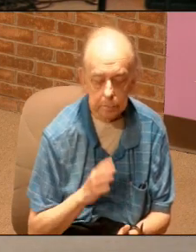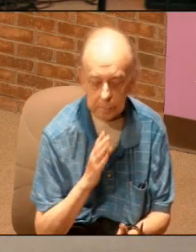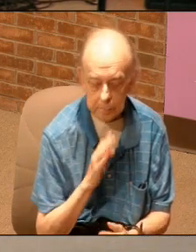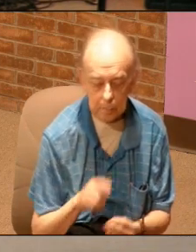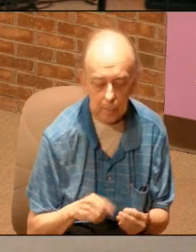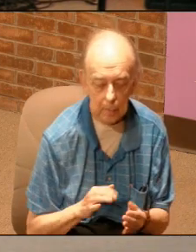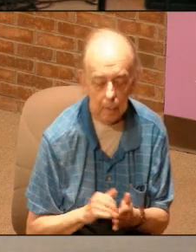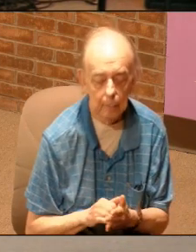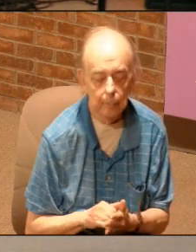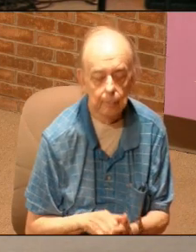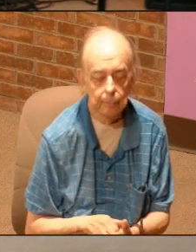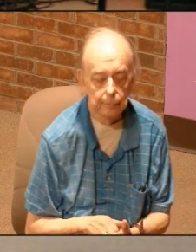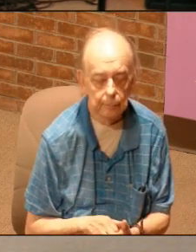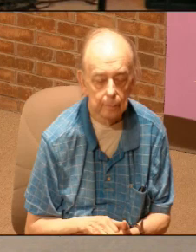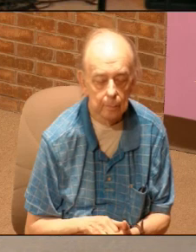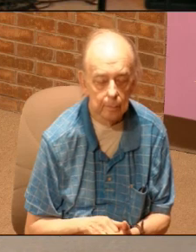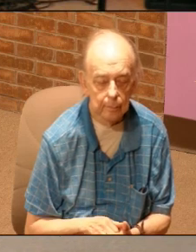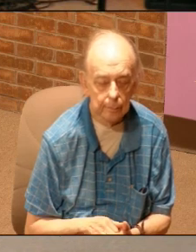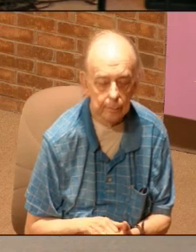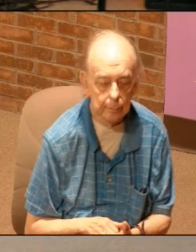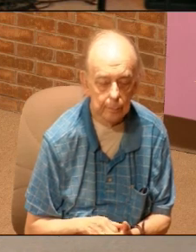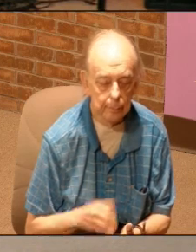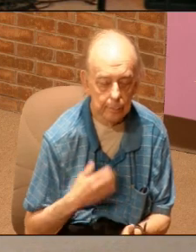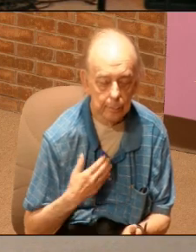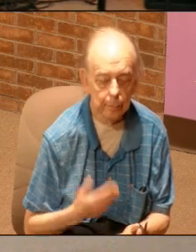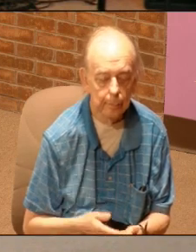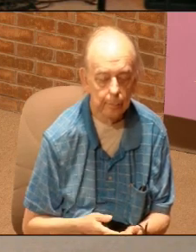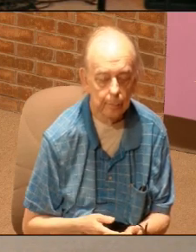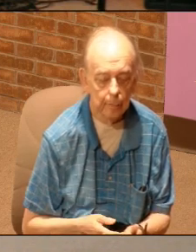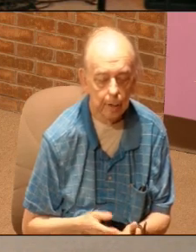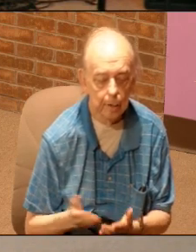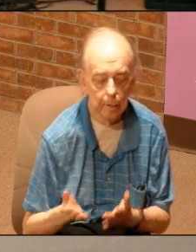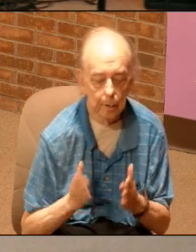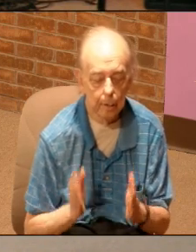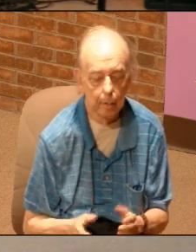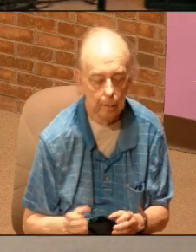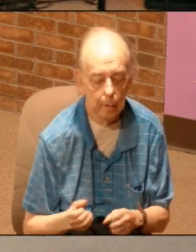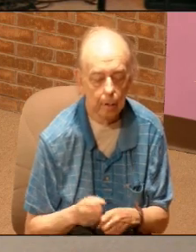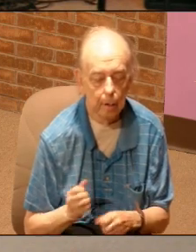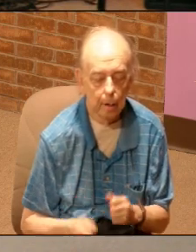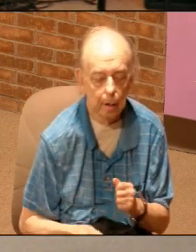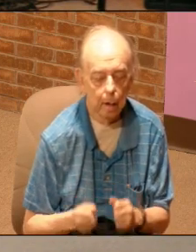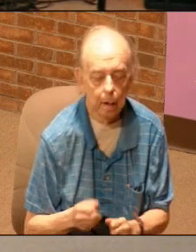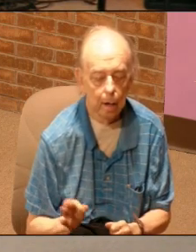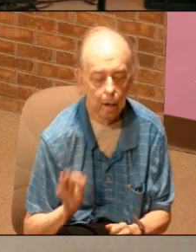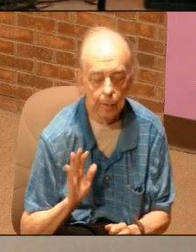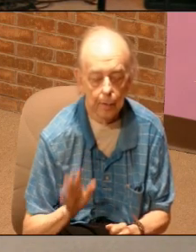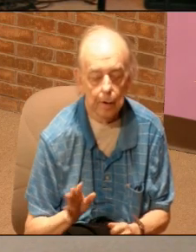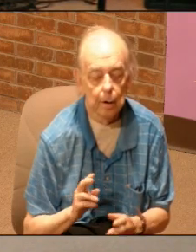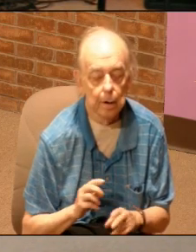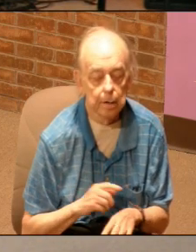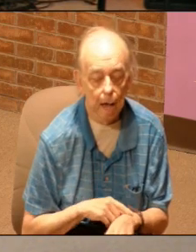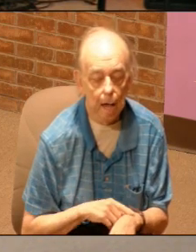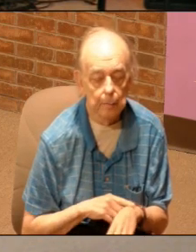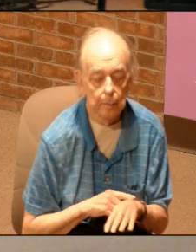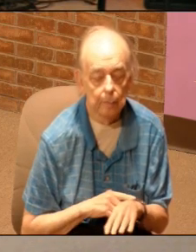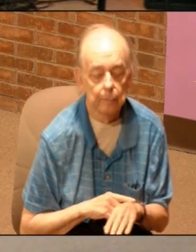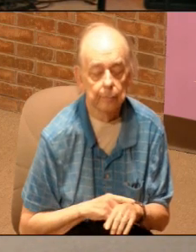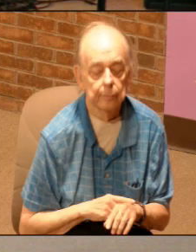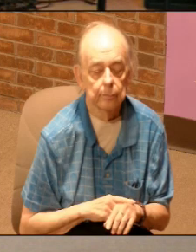about is this. A good steward makes the most of their time.